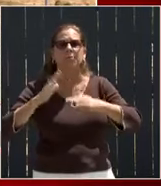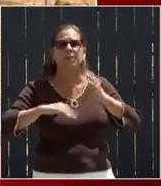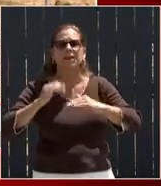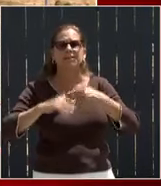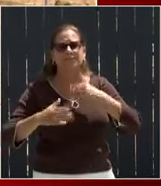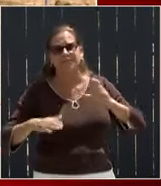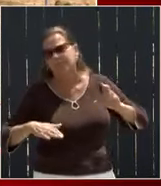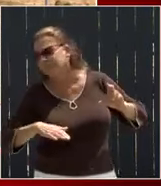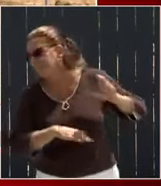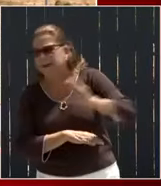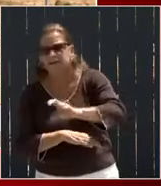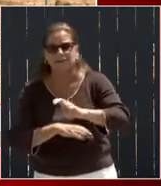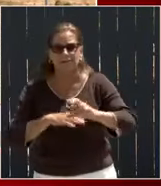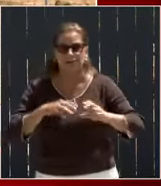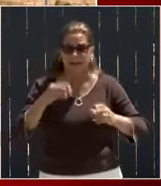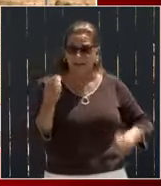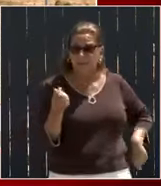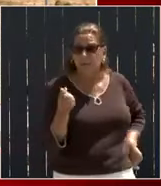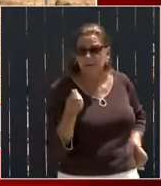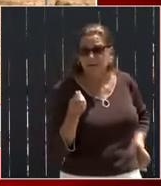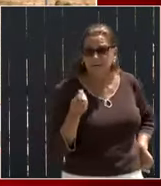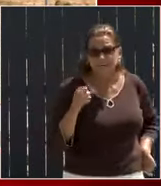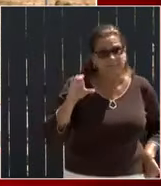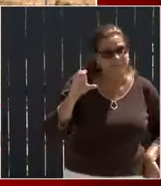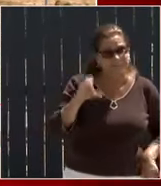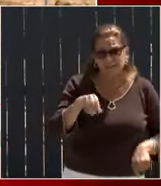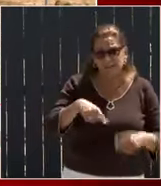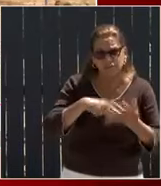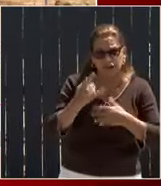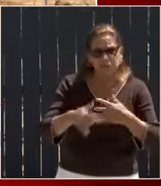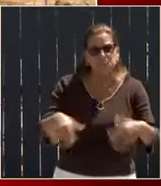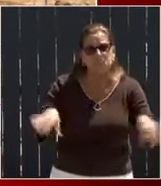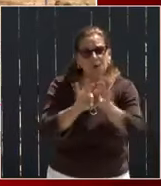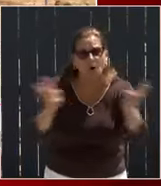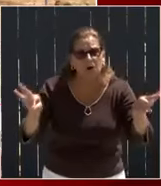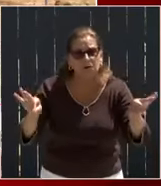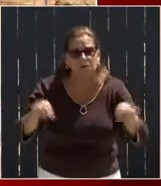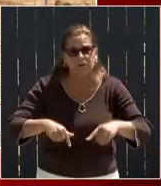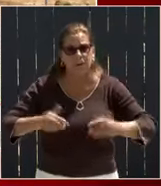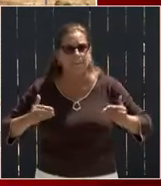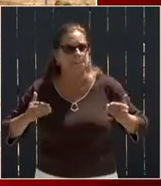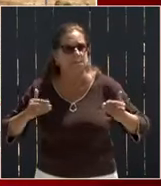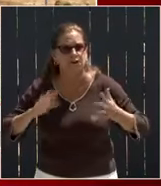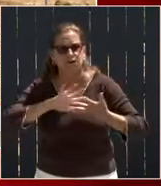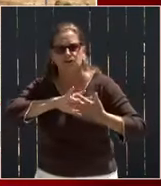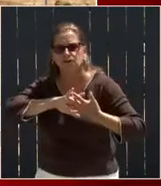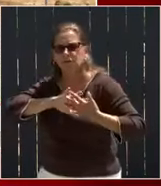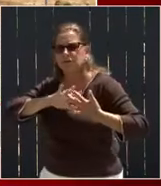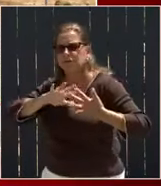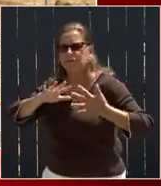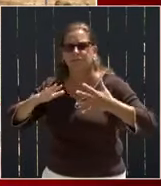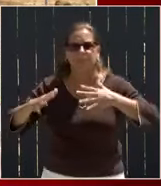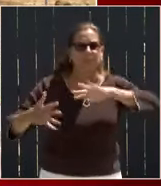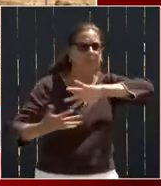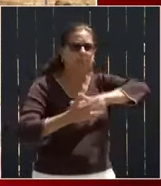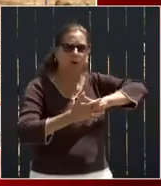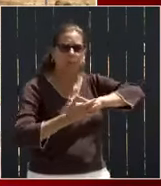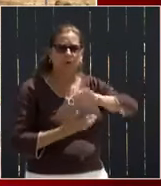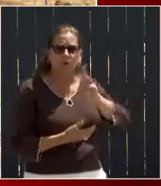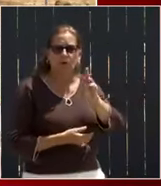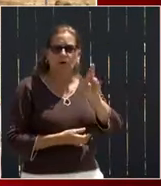injection of capital into this project has been instrumental in transforming Ward 7 and will provide housing opportunities for a